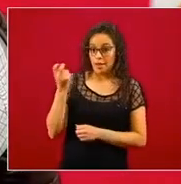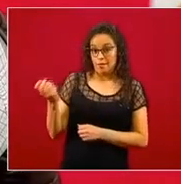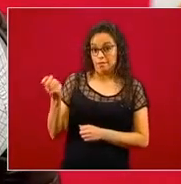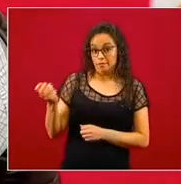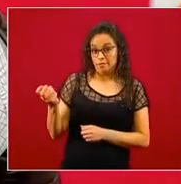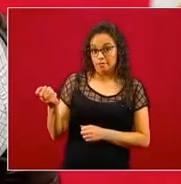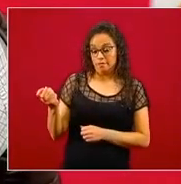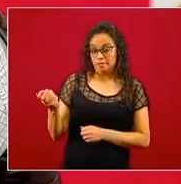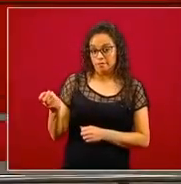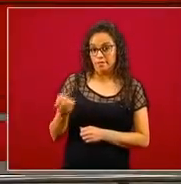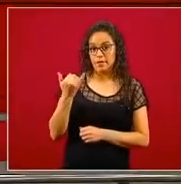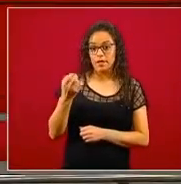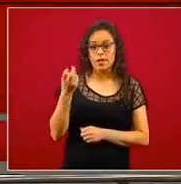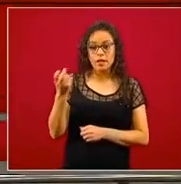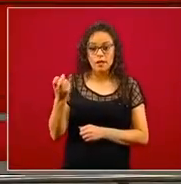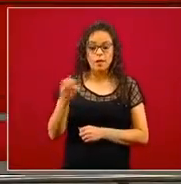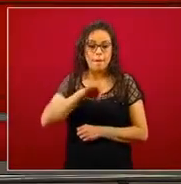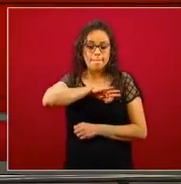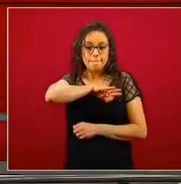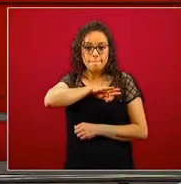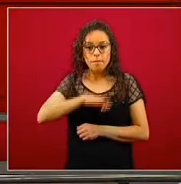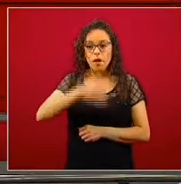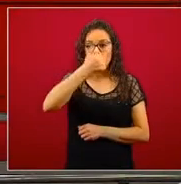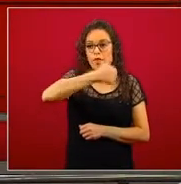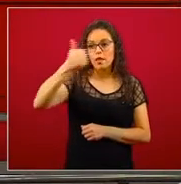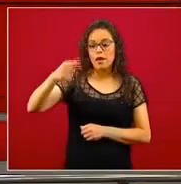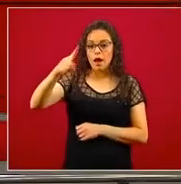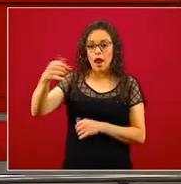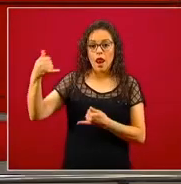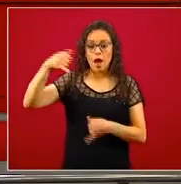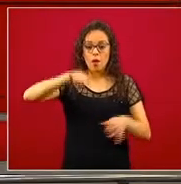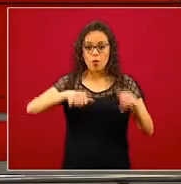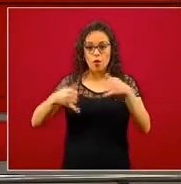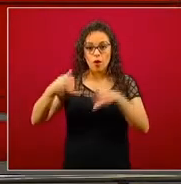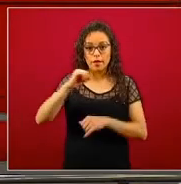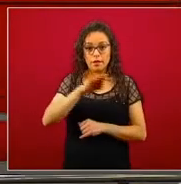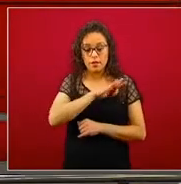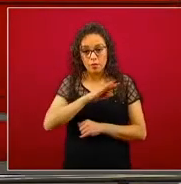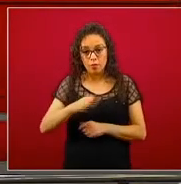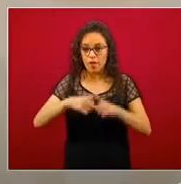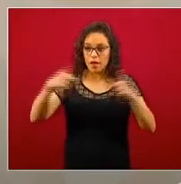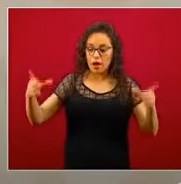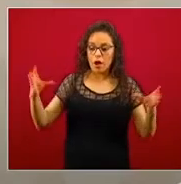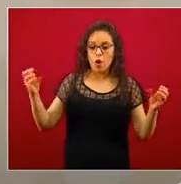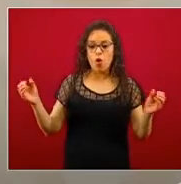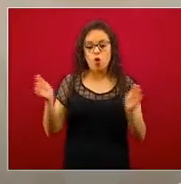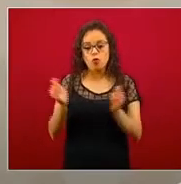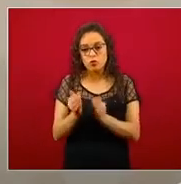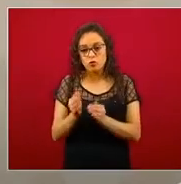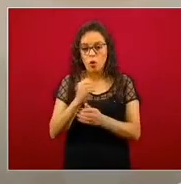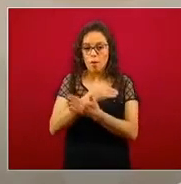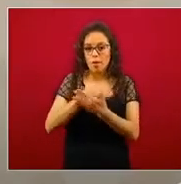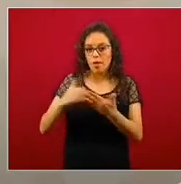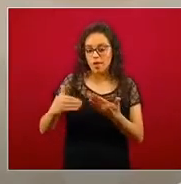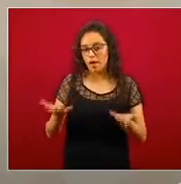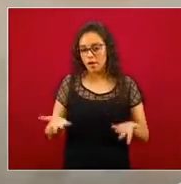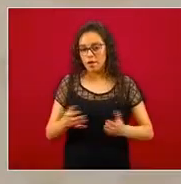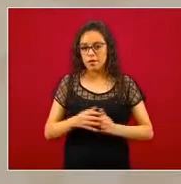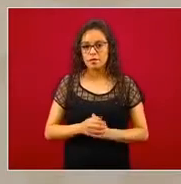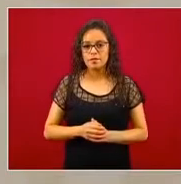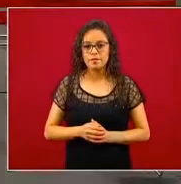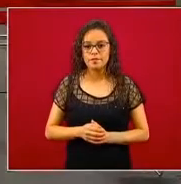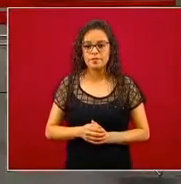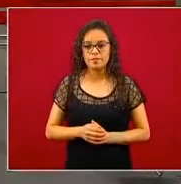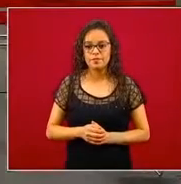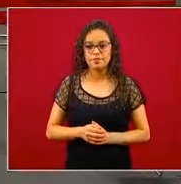then we have shippings according to the groups for tests. We need to keep them